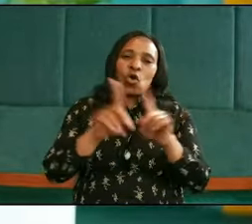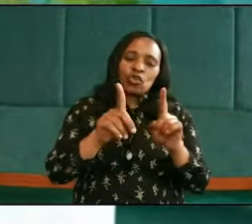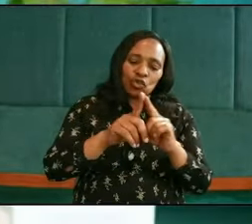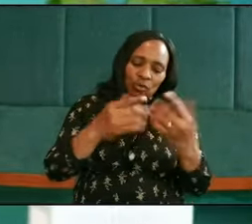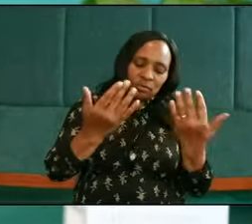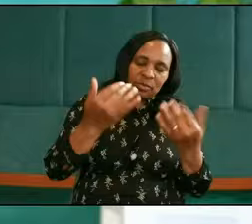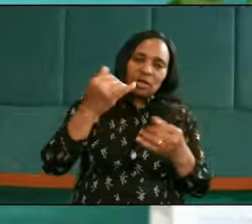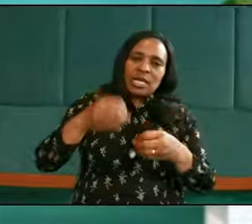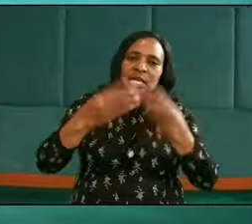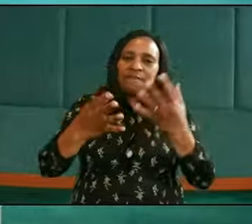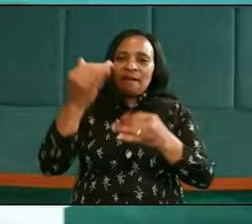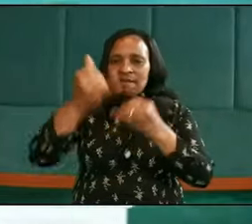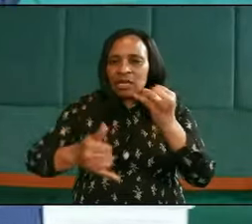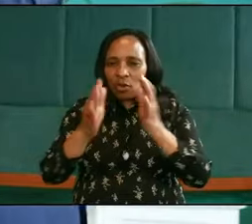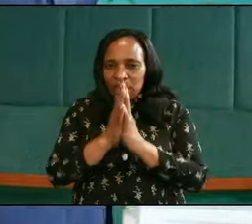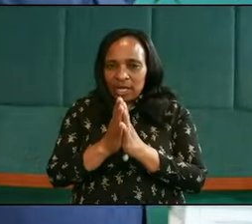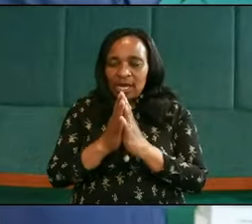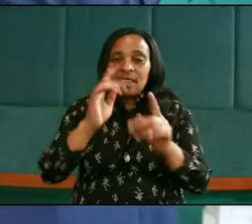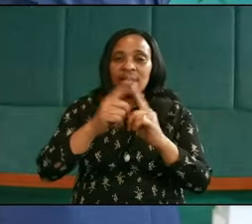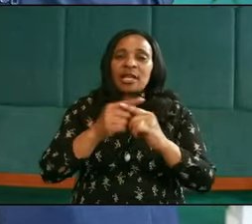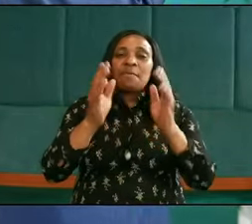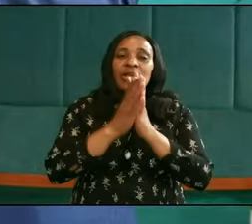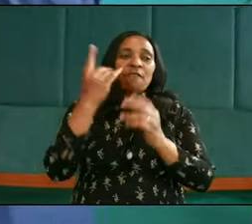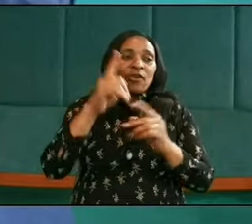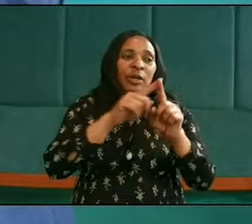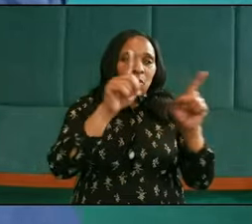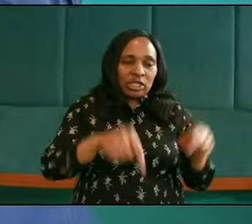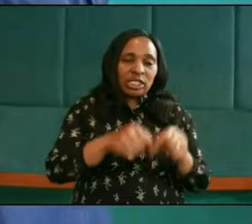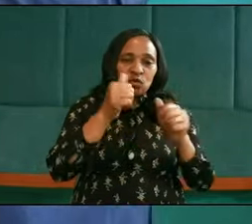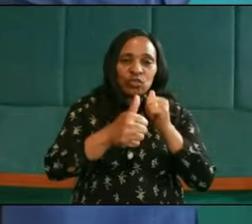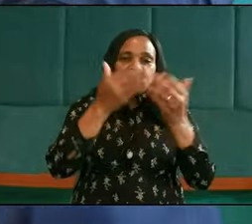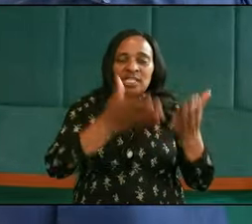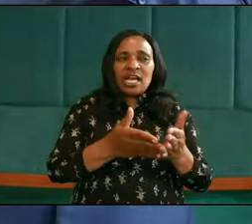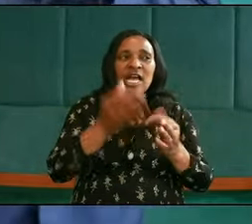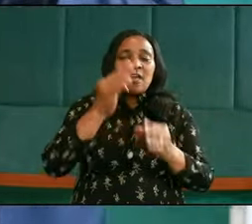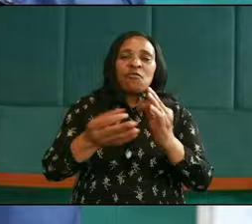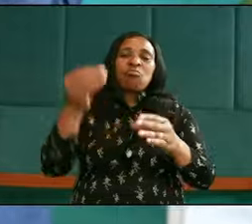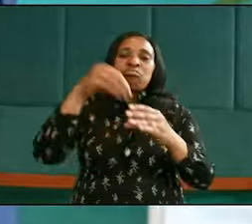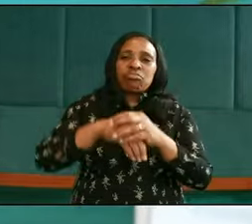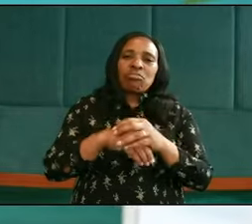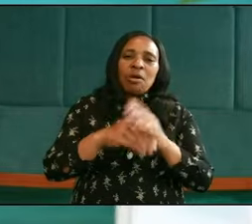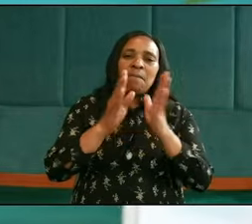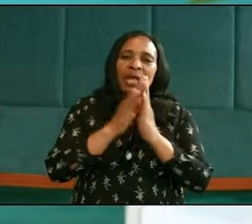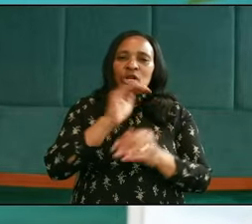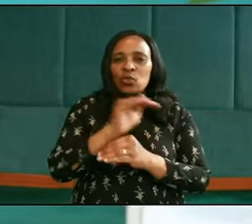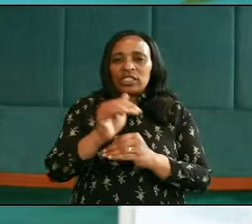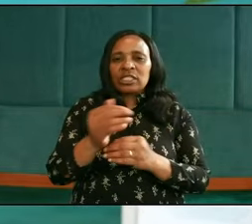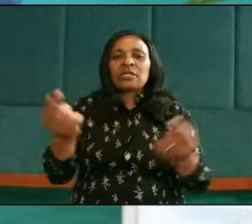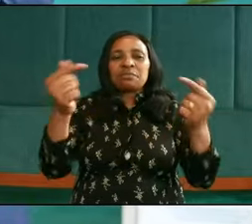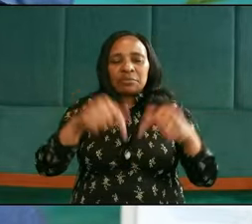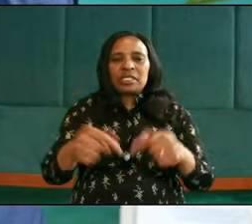a final prayer, and we will also pray for the boxes that are here. So if you had not brought your prayer requests, you can be bringing